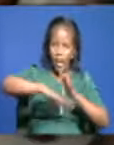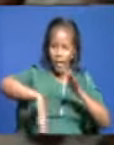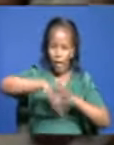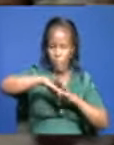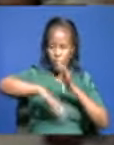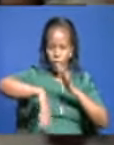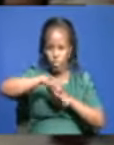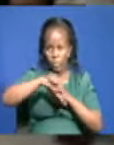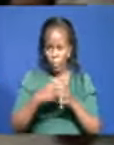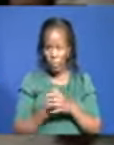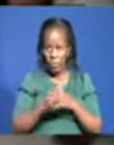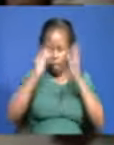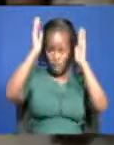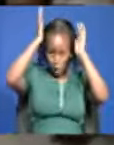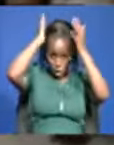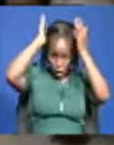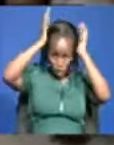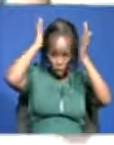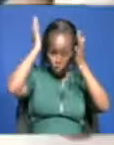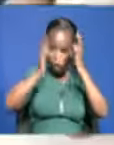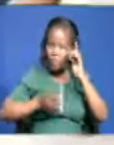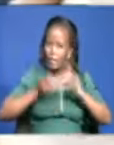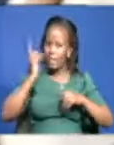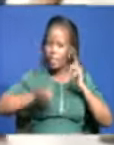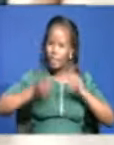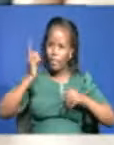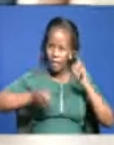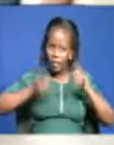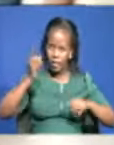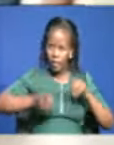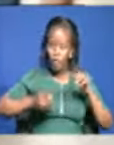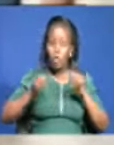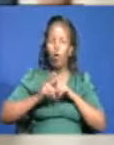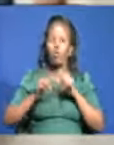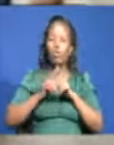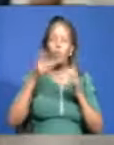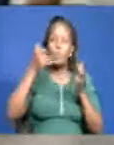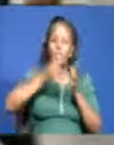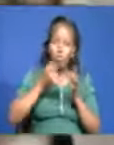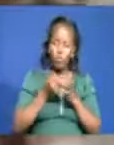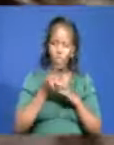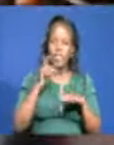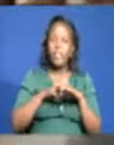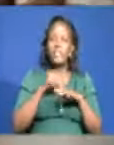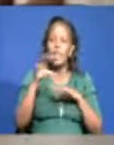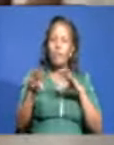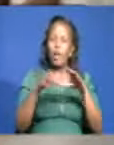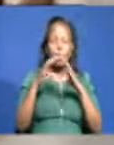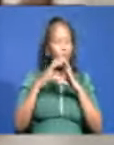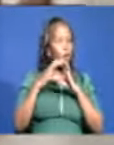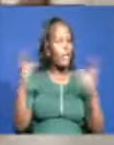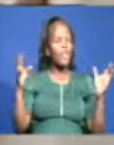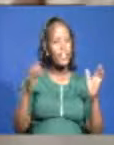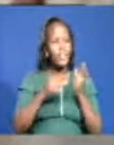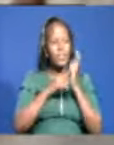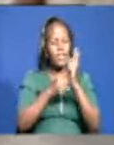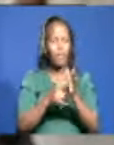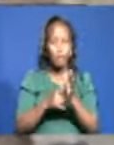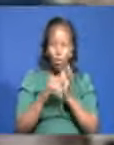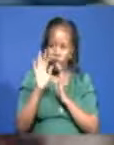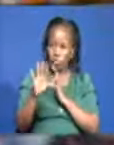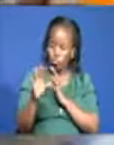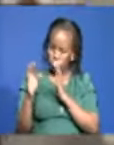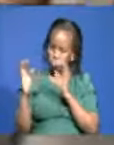The donkey race is a major factor in the festival as the animal is a great symbol of Lamu's culture, and so